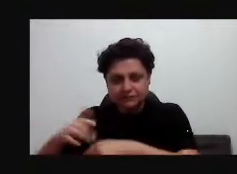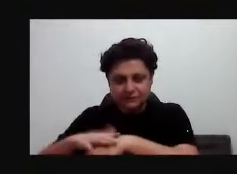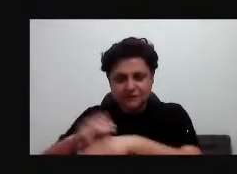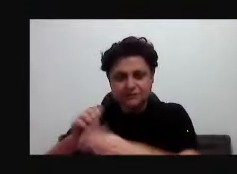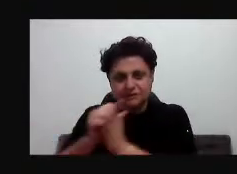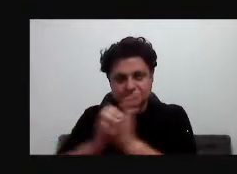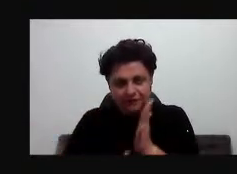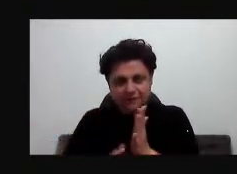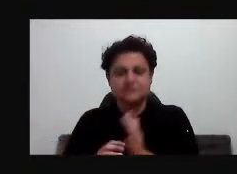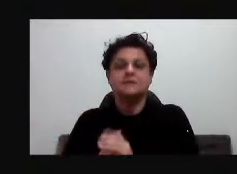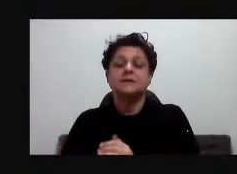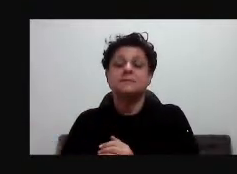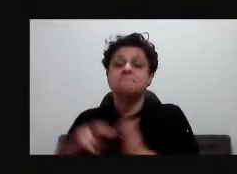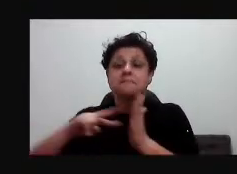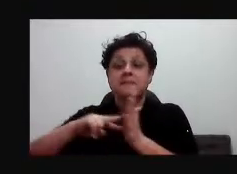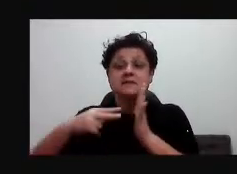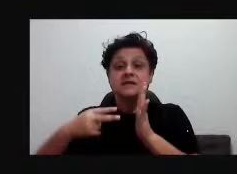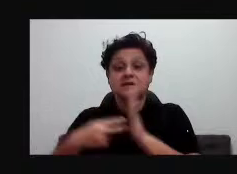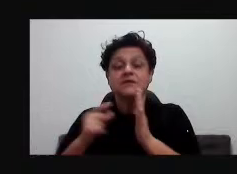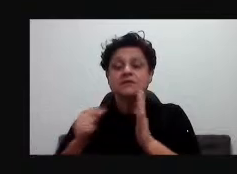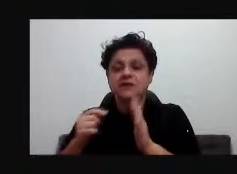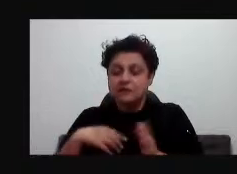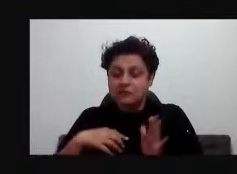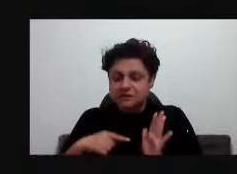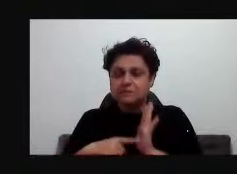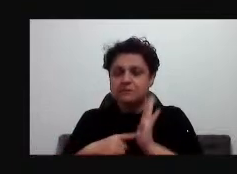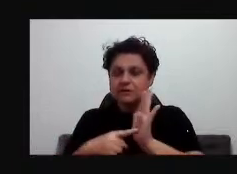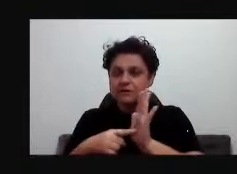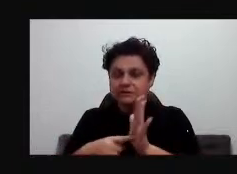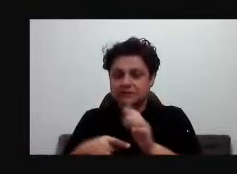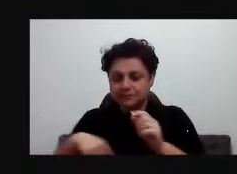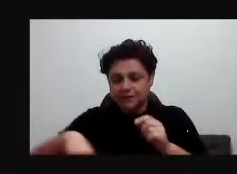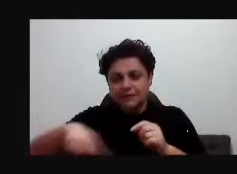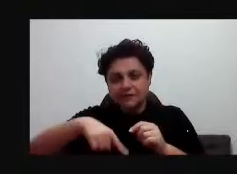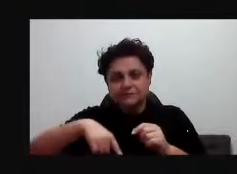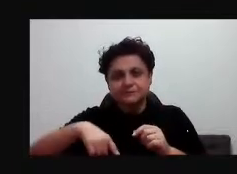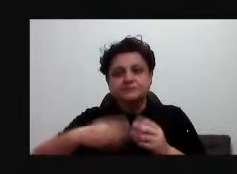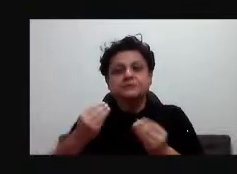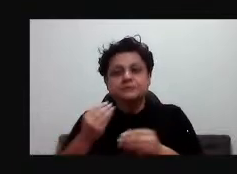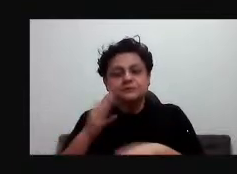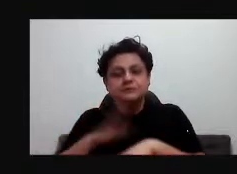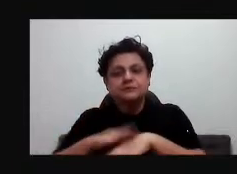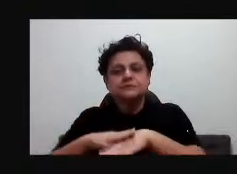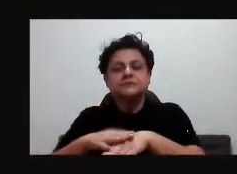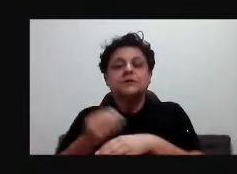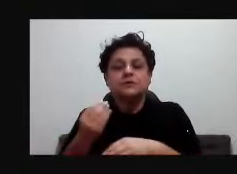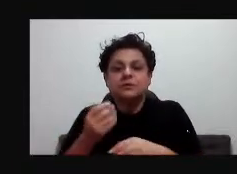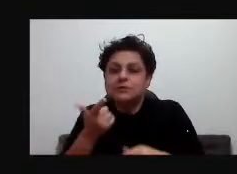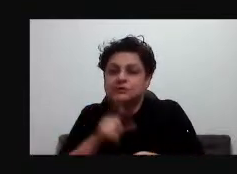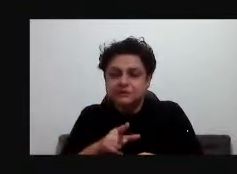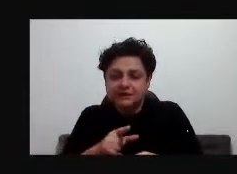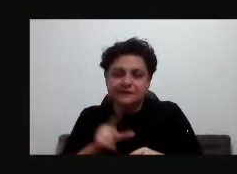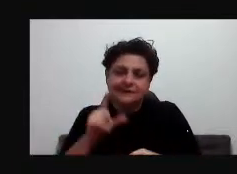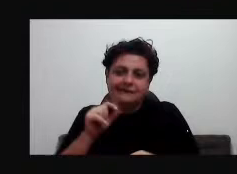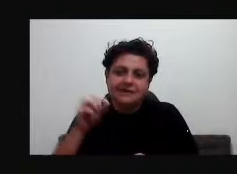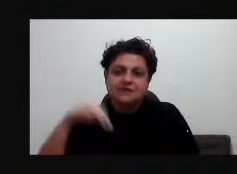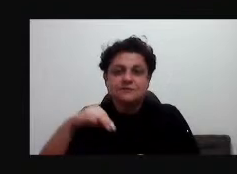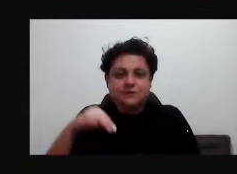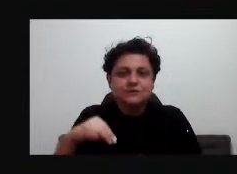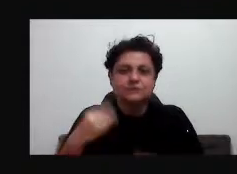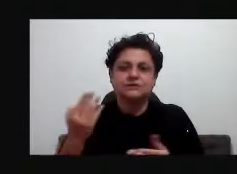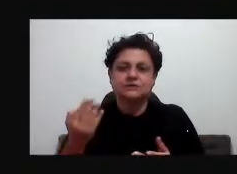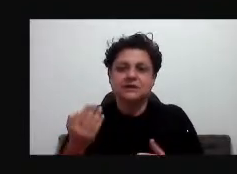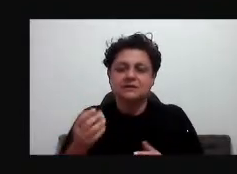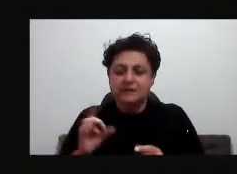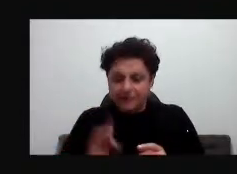part, doing a cycle, so having perhaps 10 minutes for each station in different parts of the